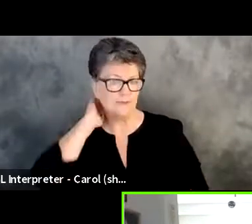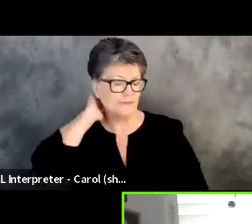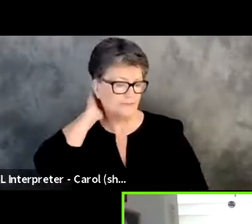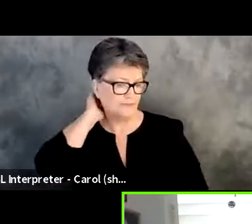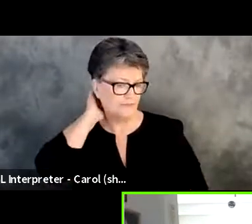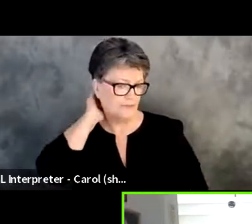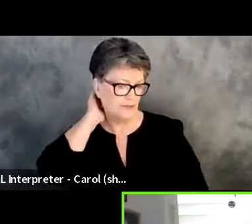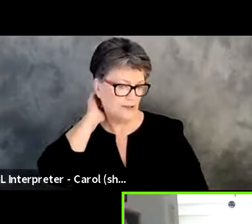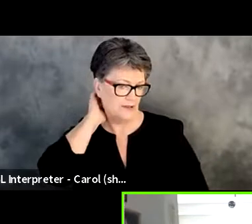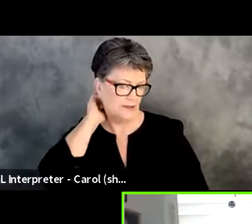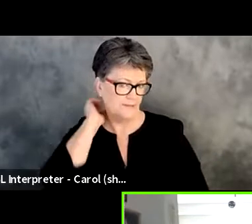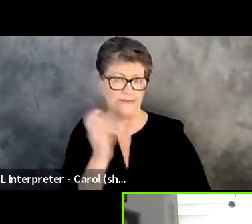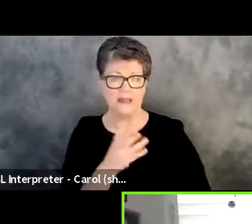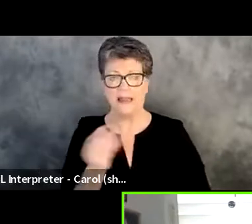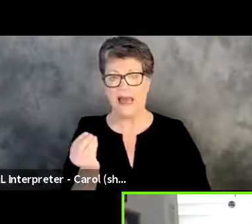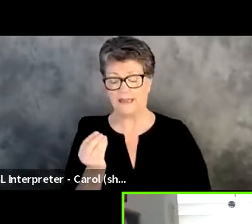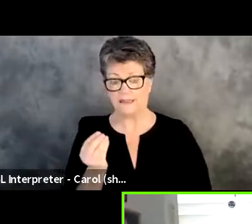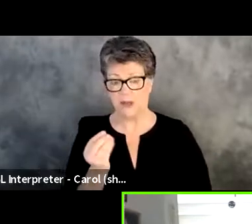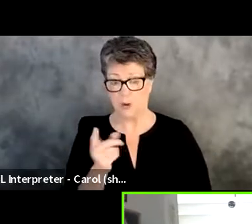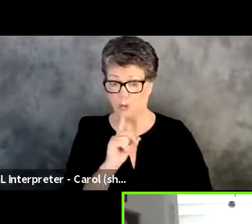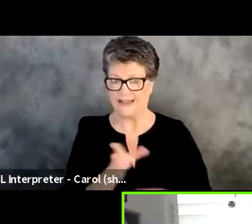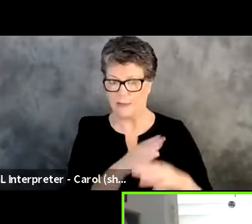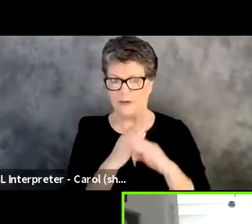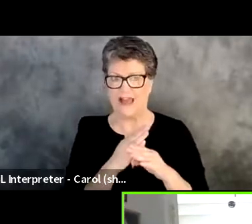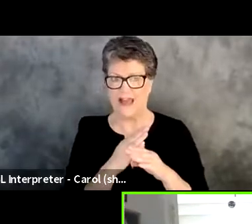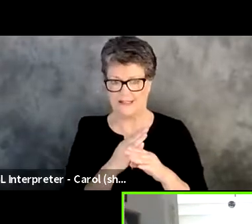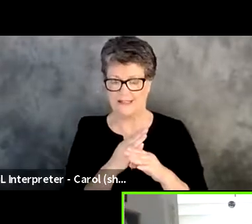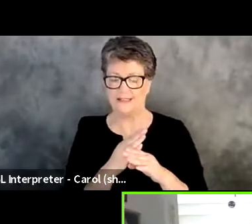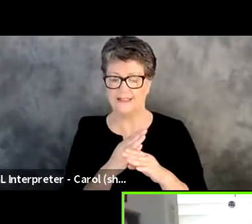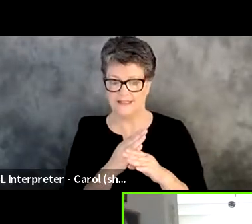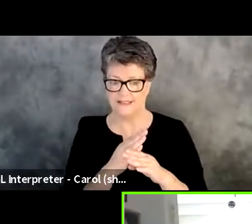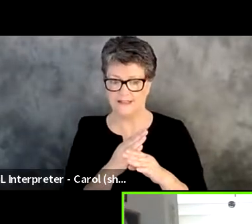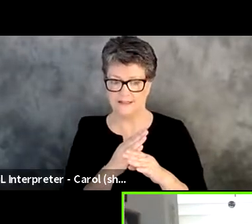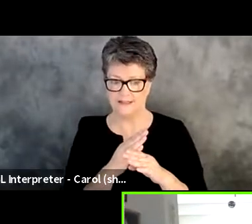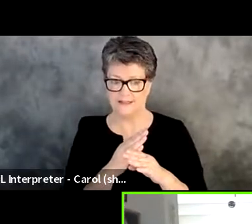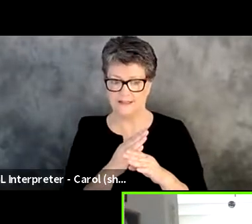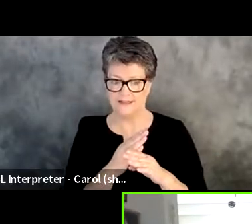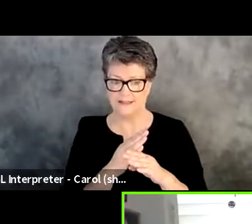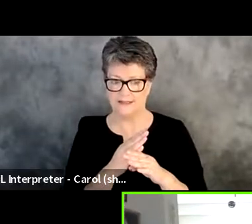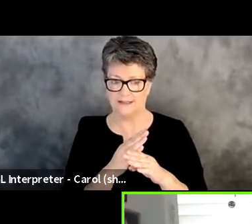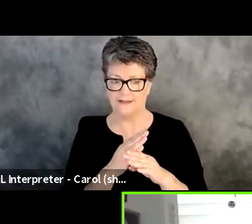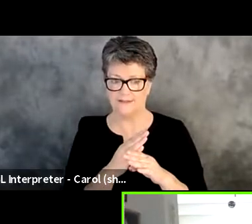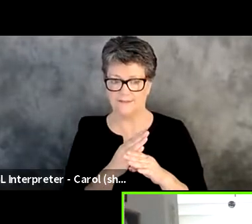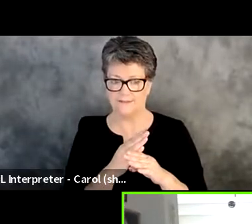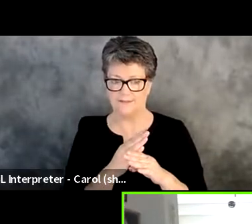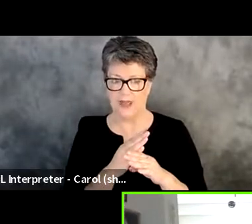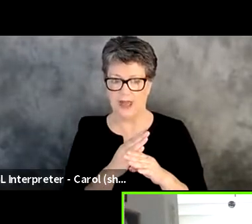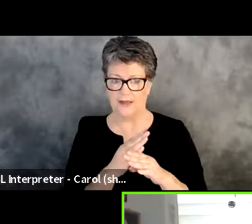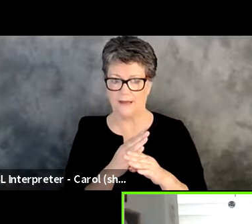national level and really prevent, I got the hiccups, and really prevent